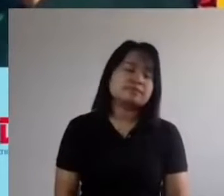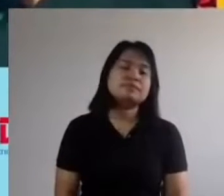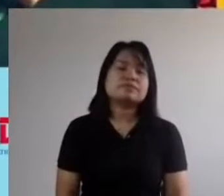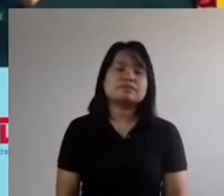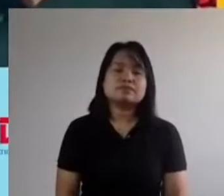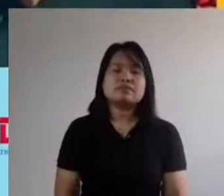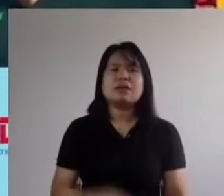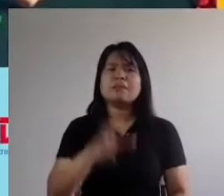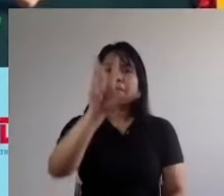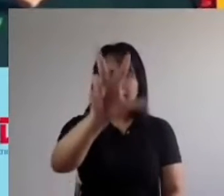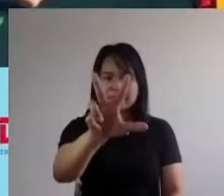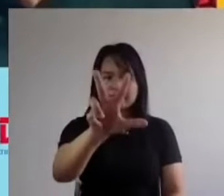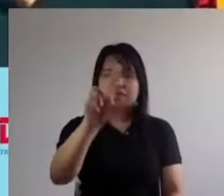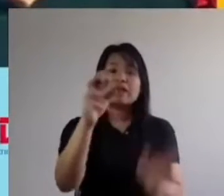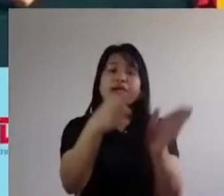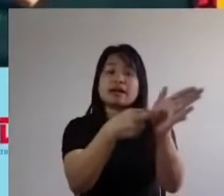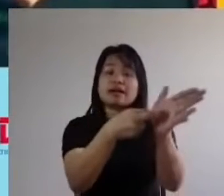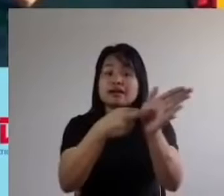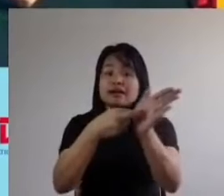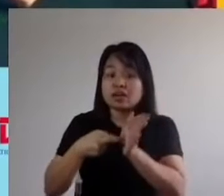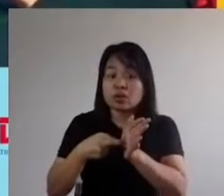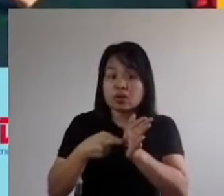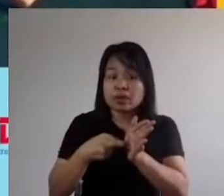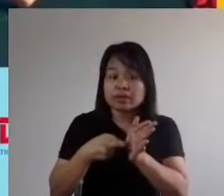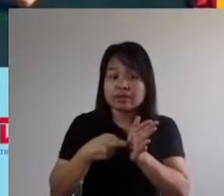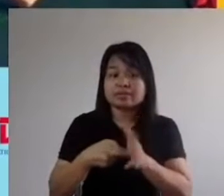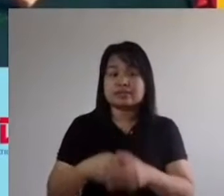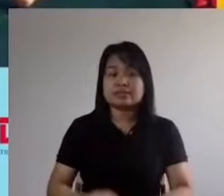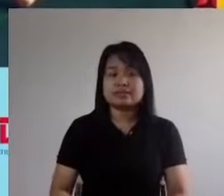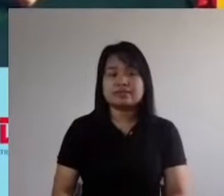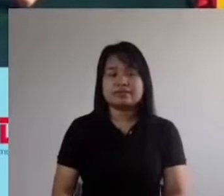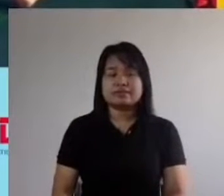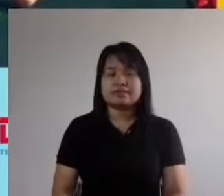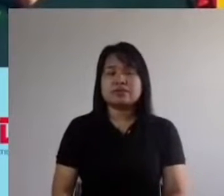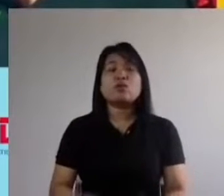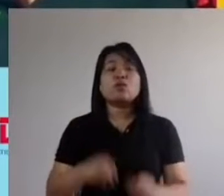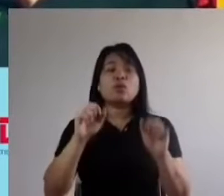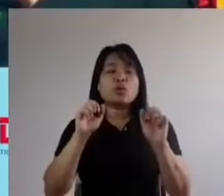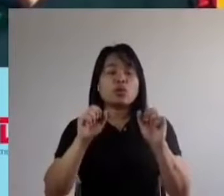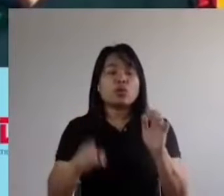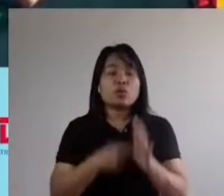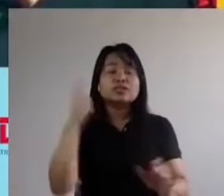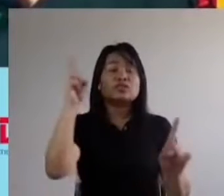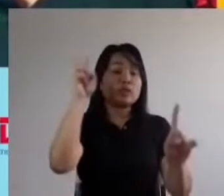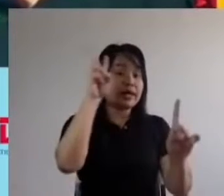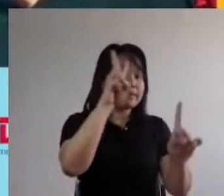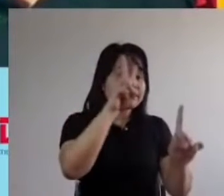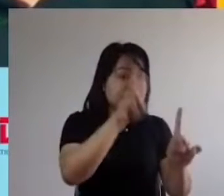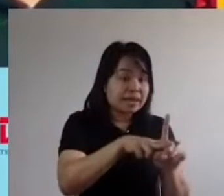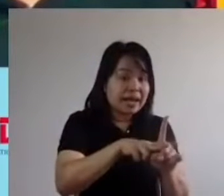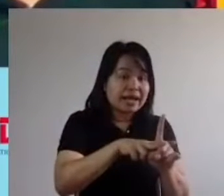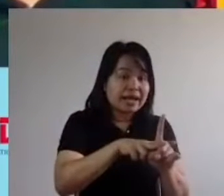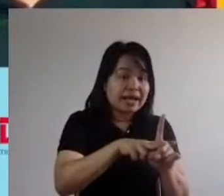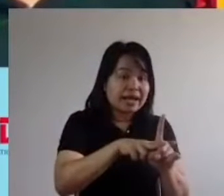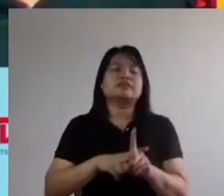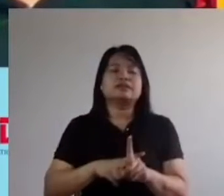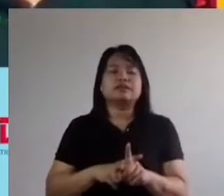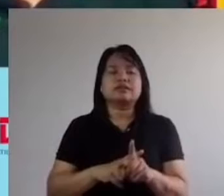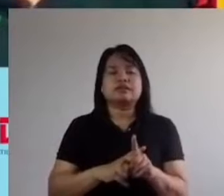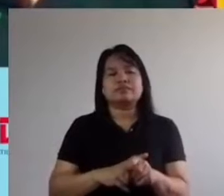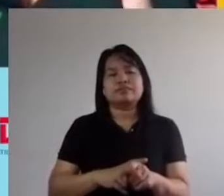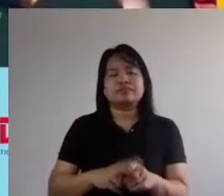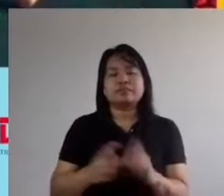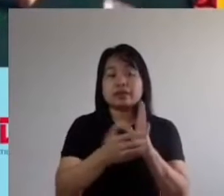requirements once we implemented the career progression for teachers, or what we call the competency-based reclassification for